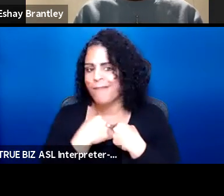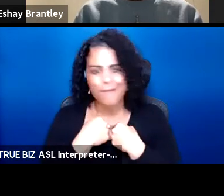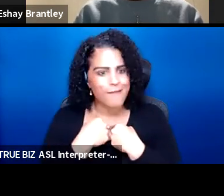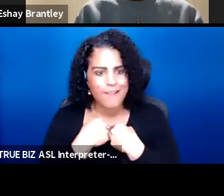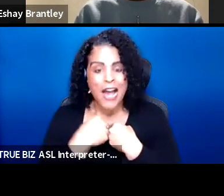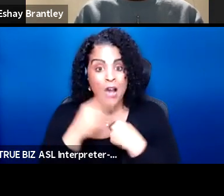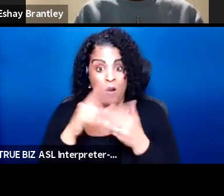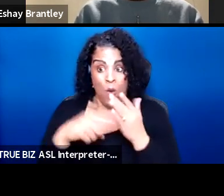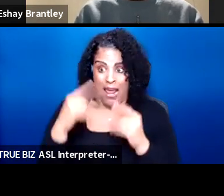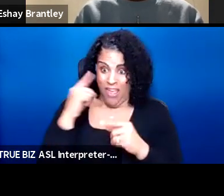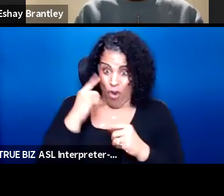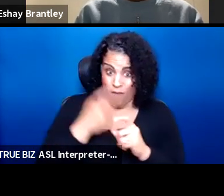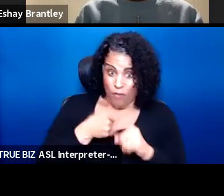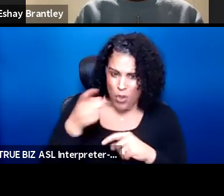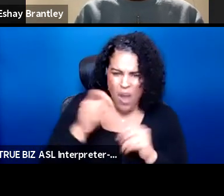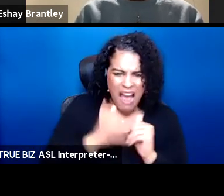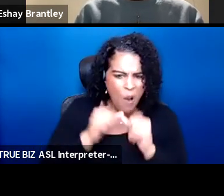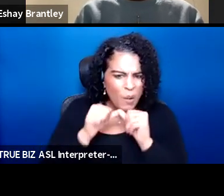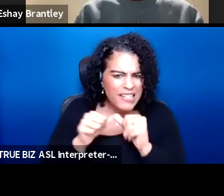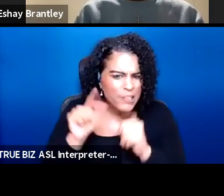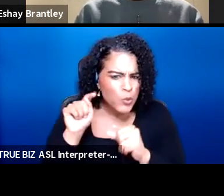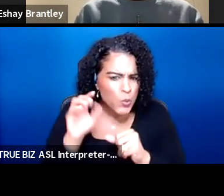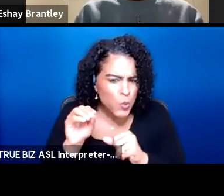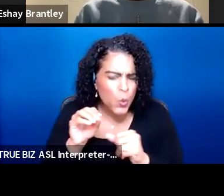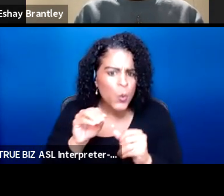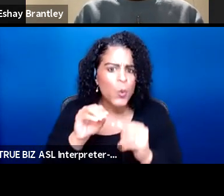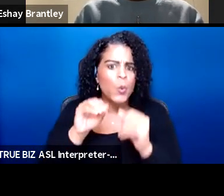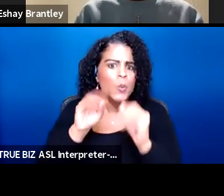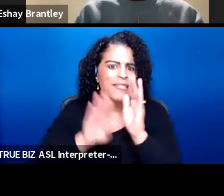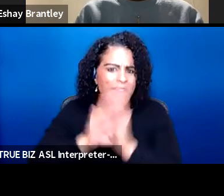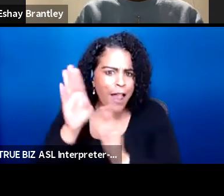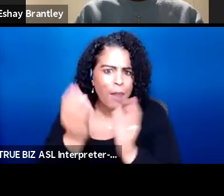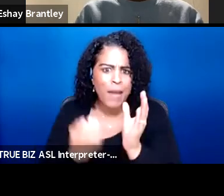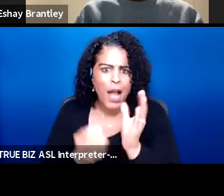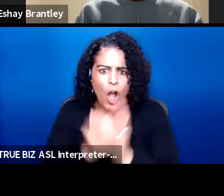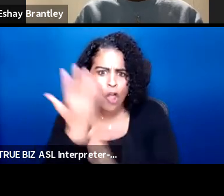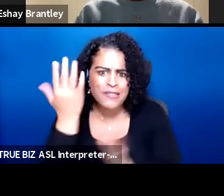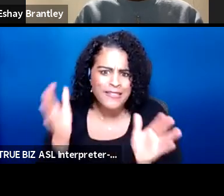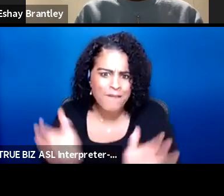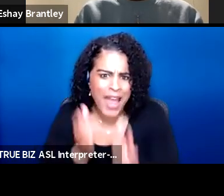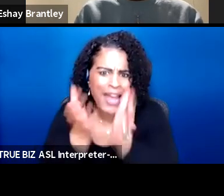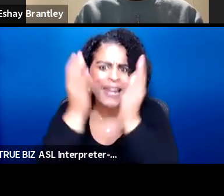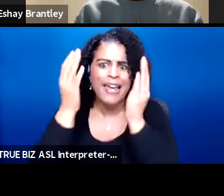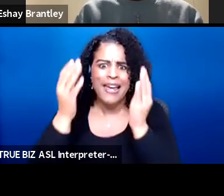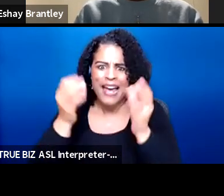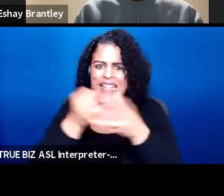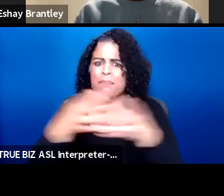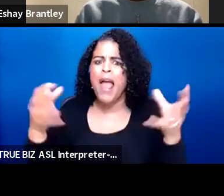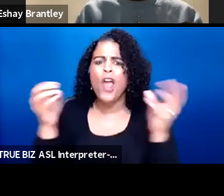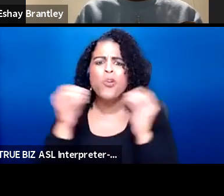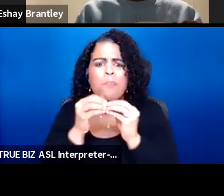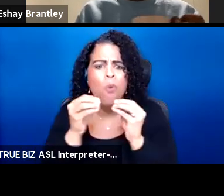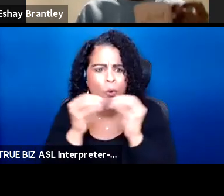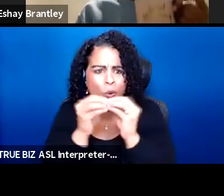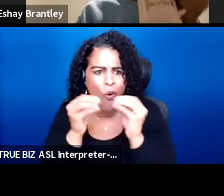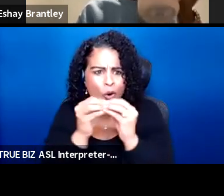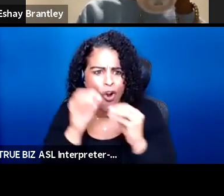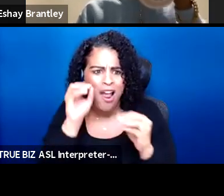from what I hear from you, is like, how do we continue to develop and cultivate and expand and support more